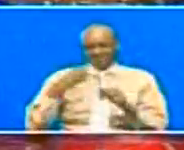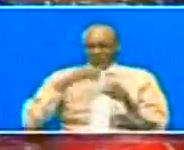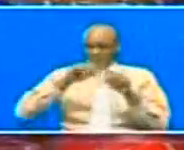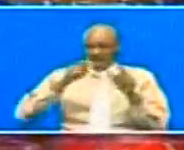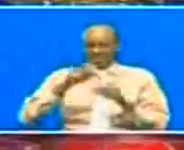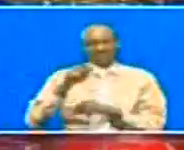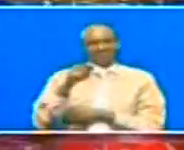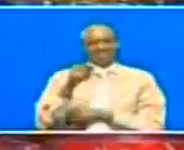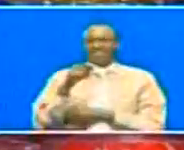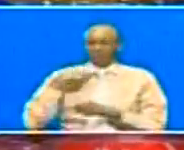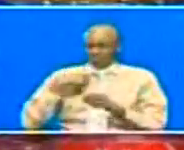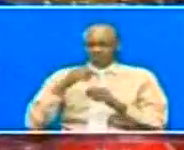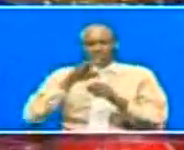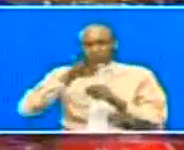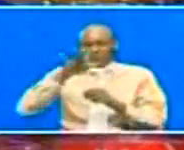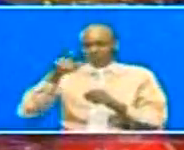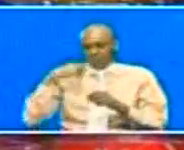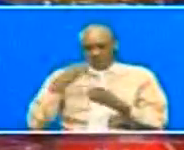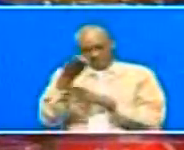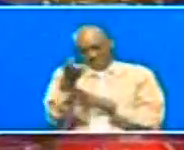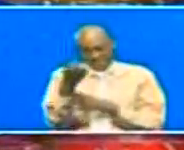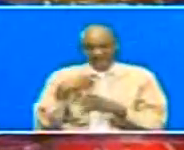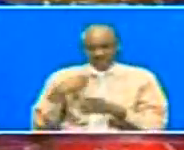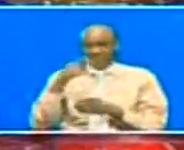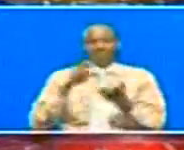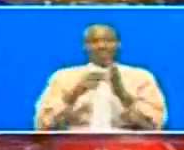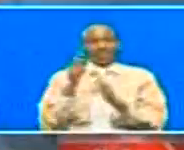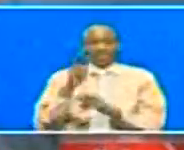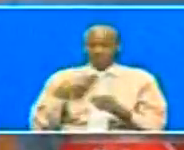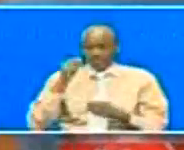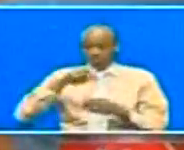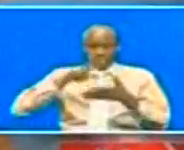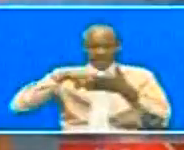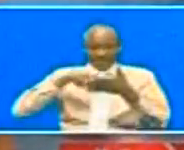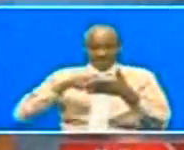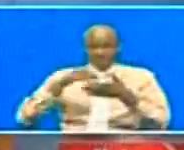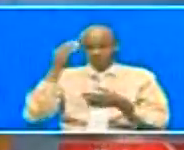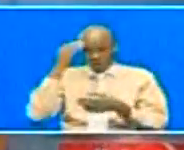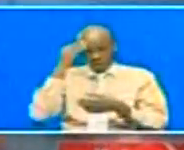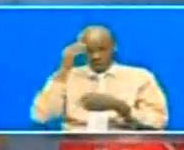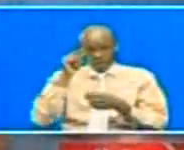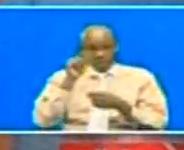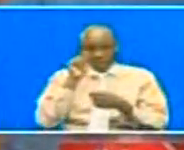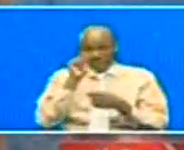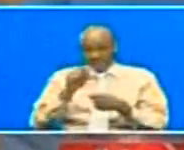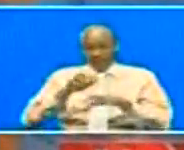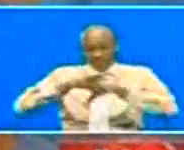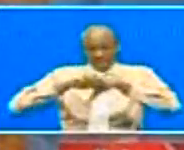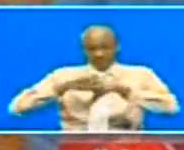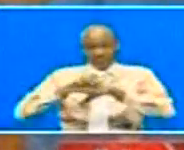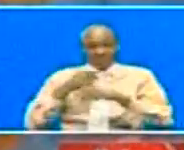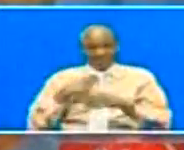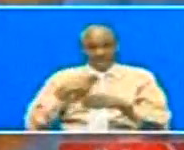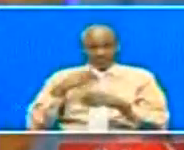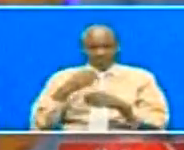Yes. Hello. That's right. And you can read. I can read. You know those perforated holes when you're